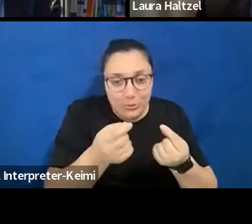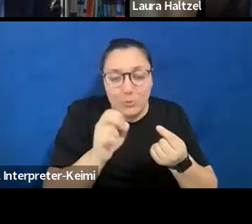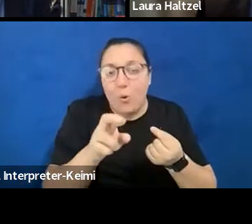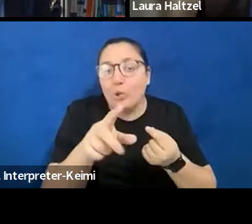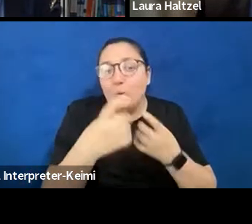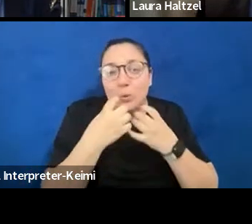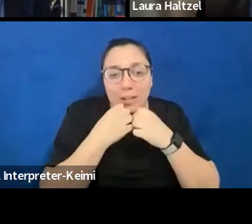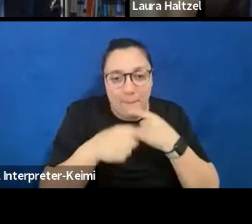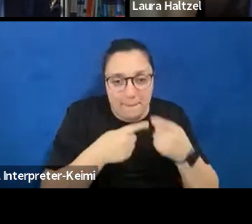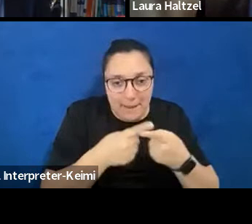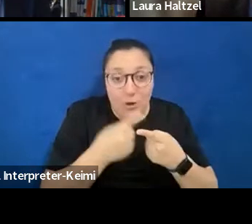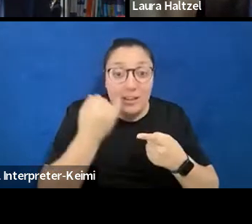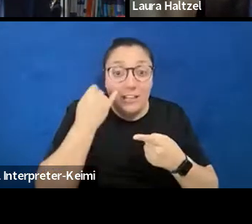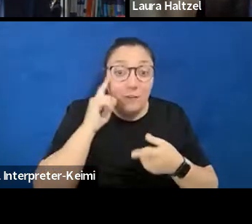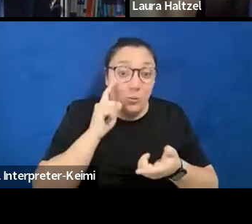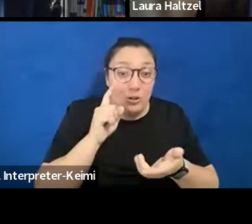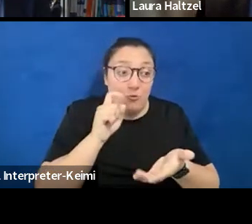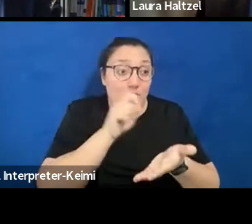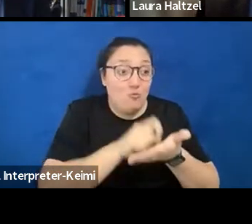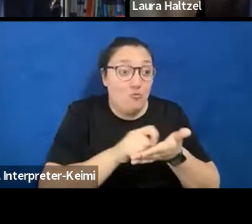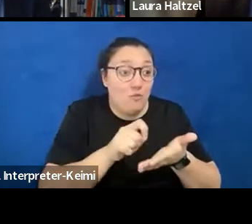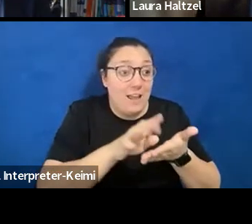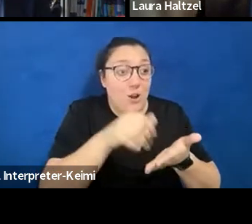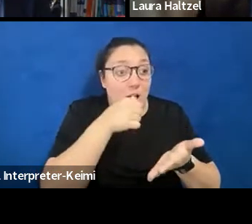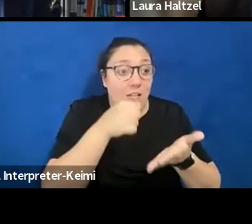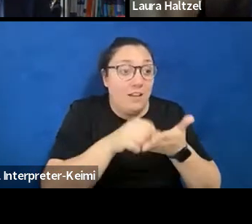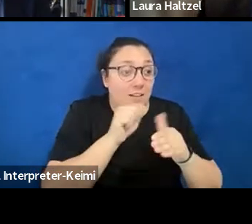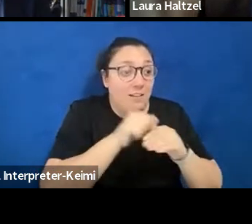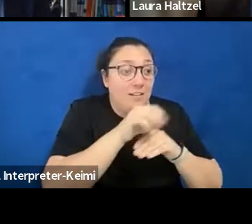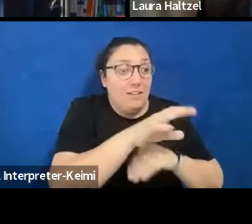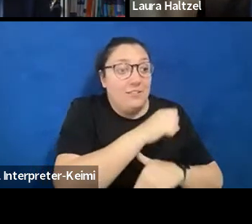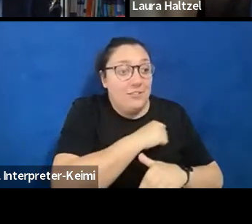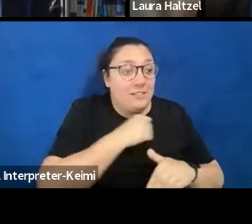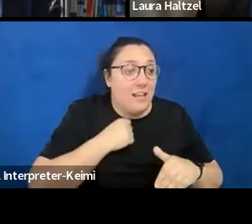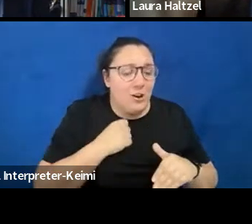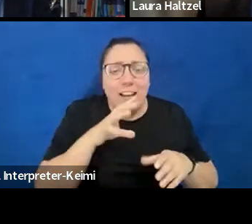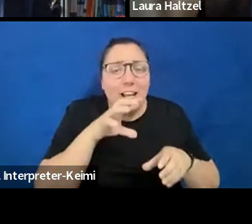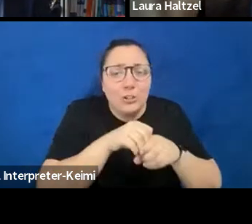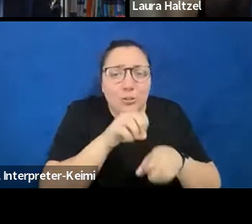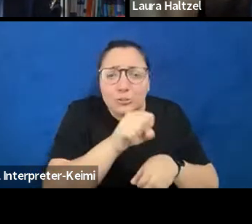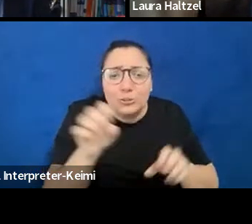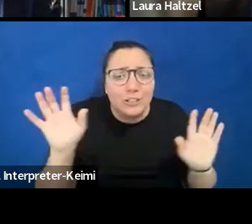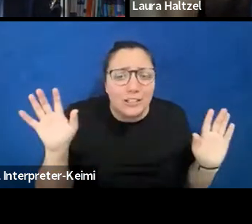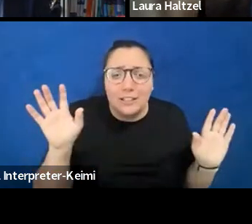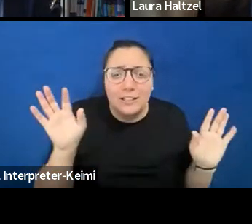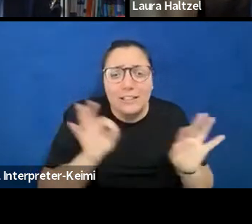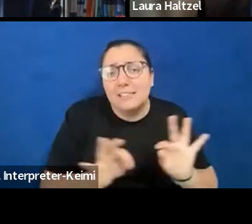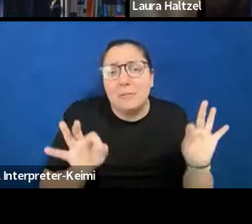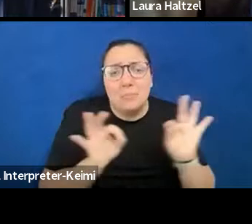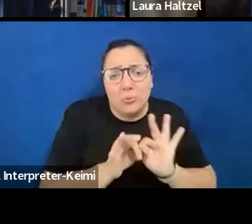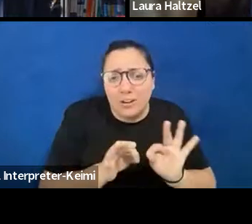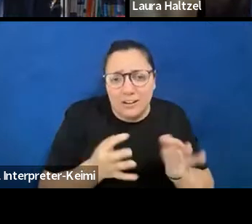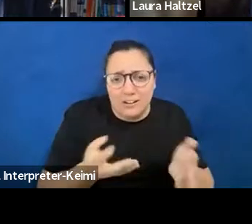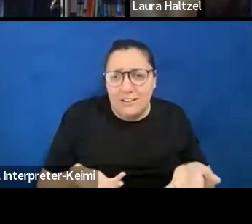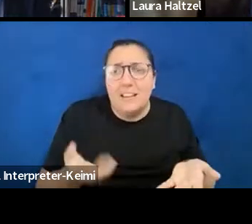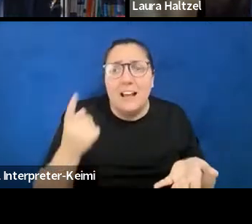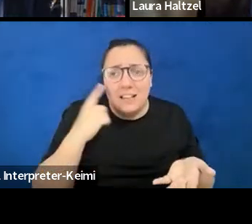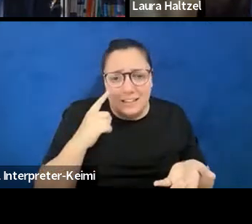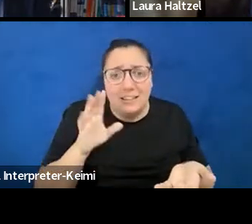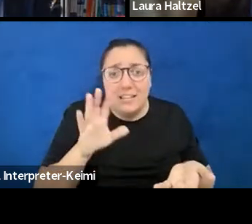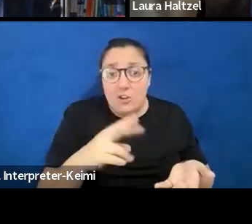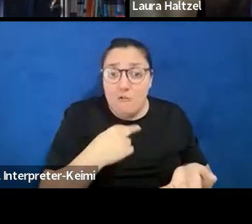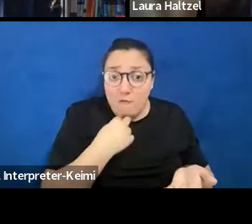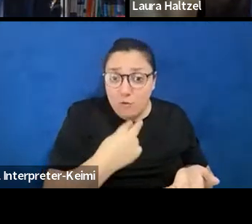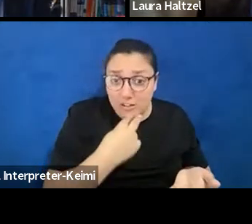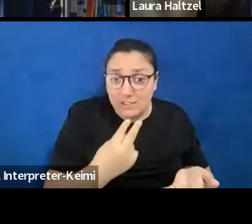you care about. If you're going to write into your senator about something, you know, include Social Security. It's important. And I think your voice